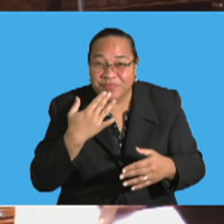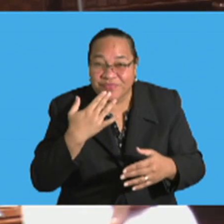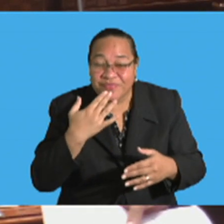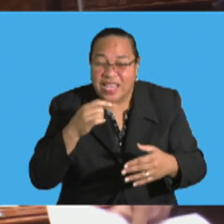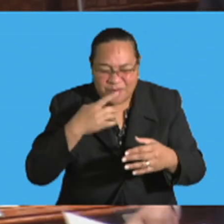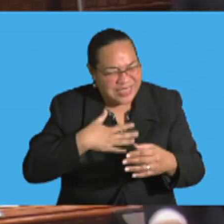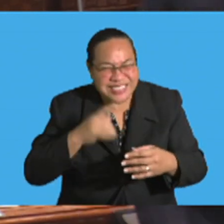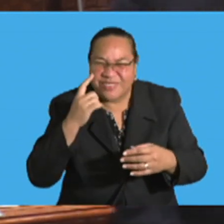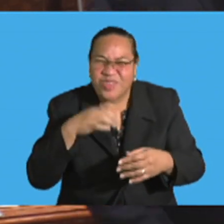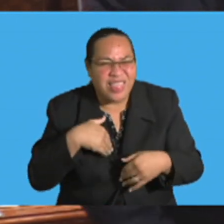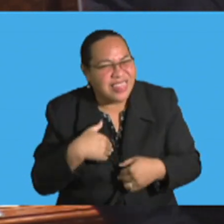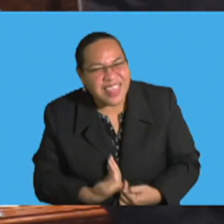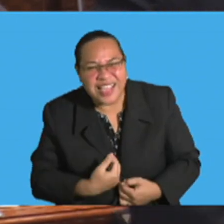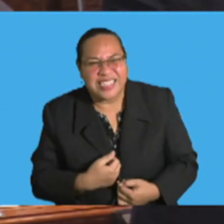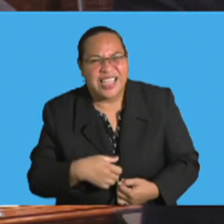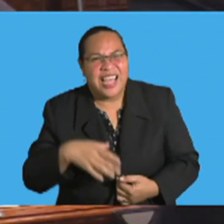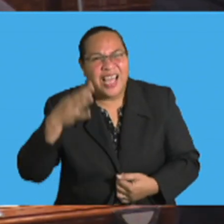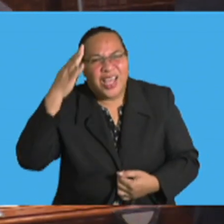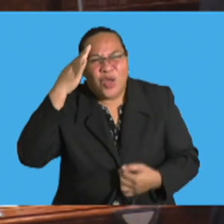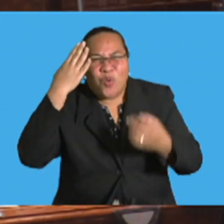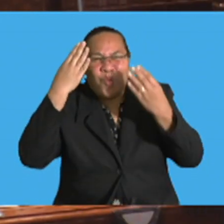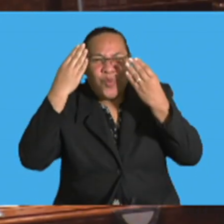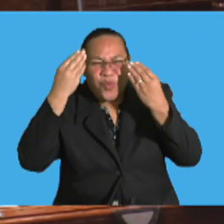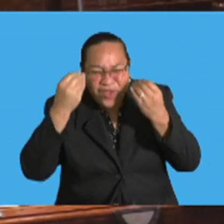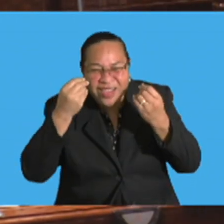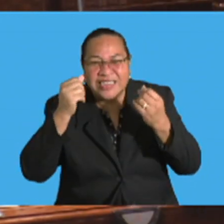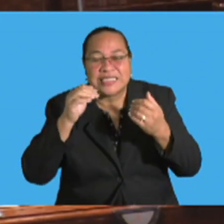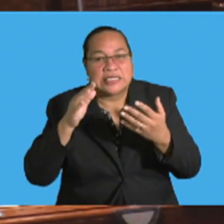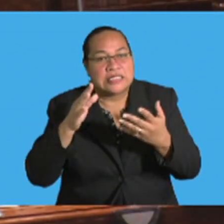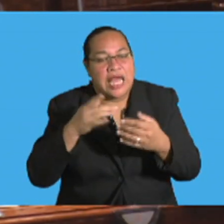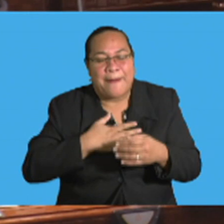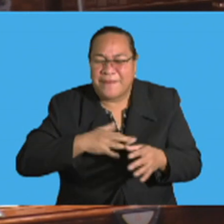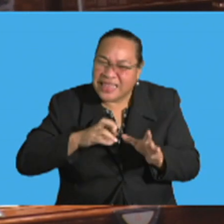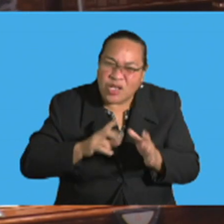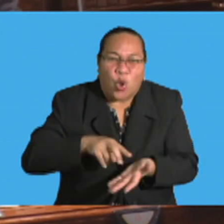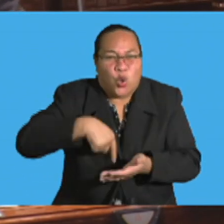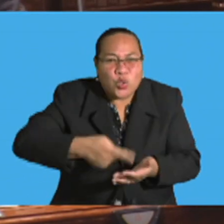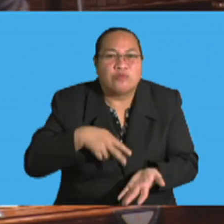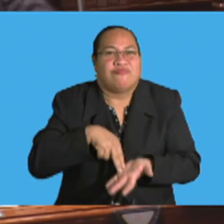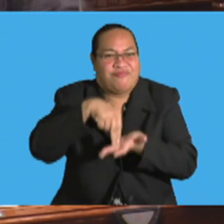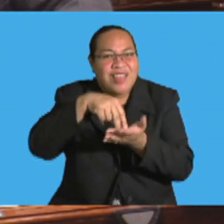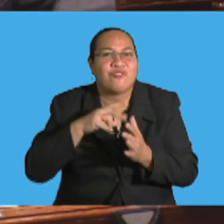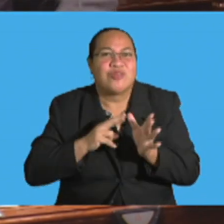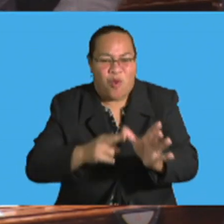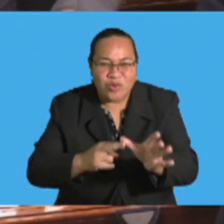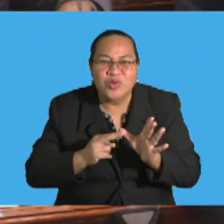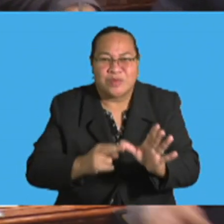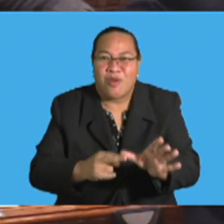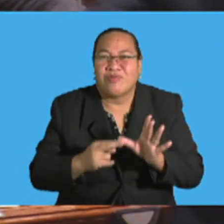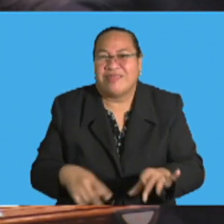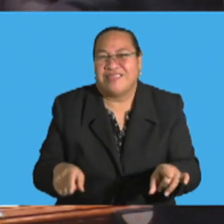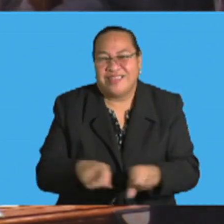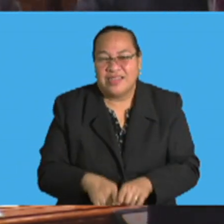of feel, intellectually so maligned that I have to respond to these kind of comments. That the people